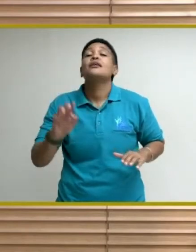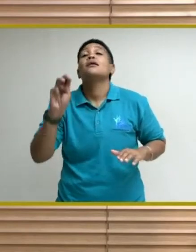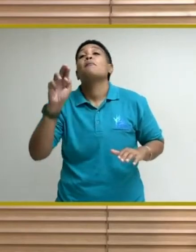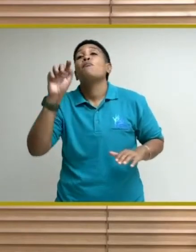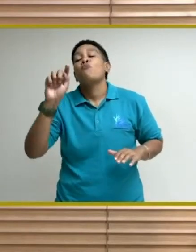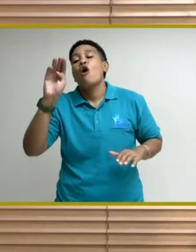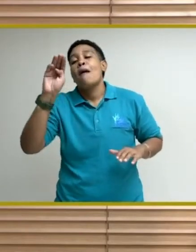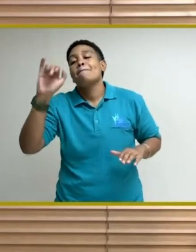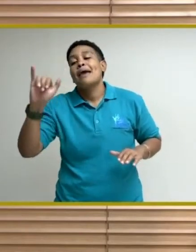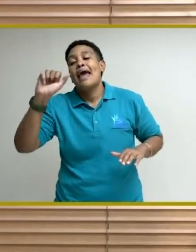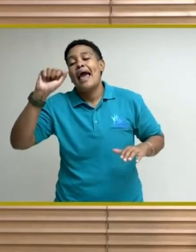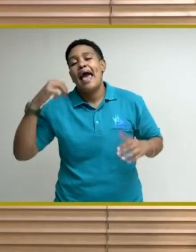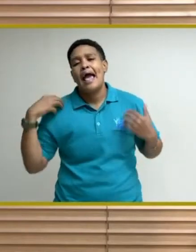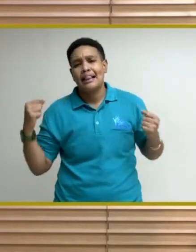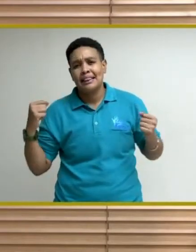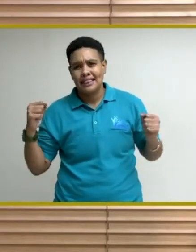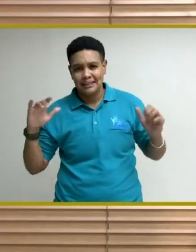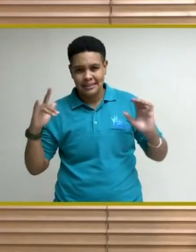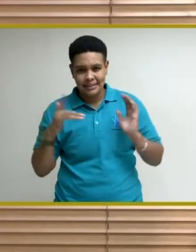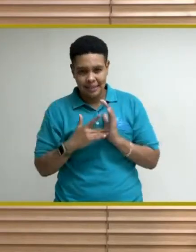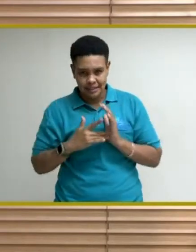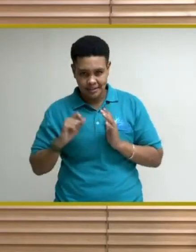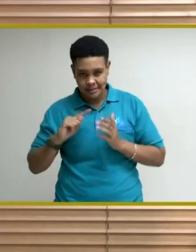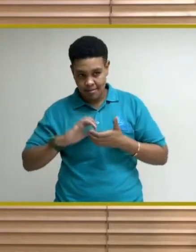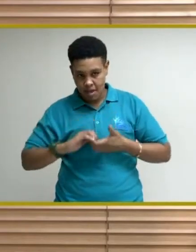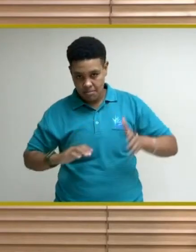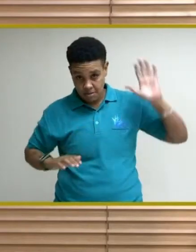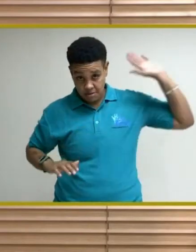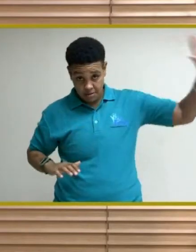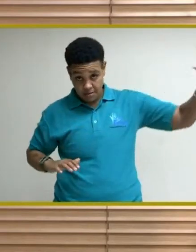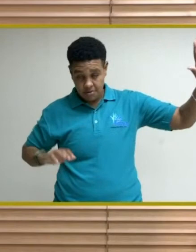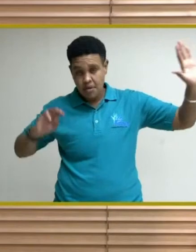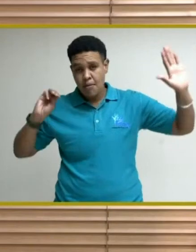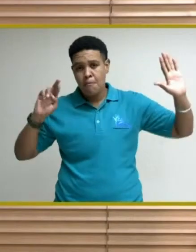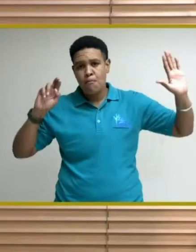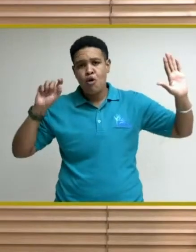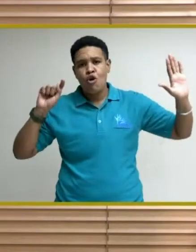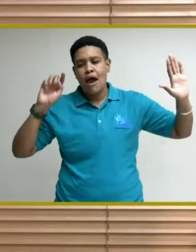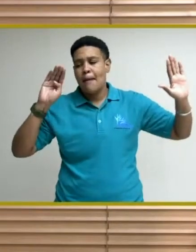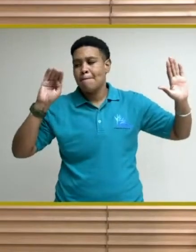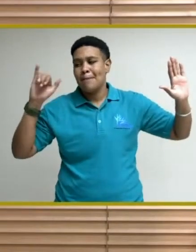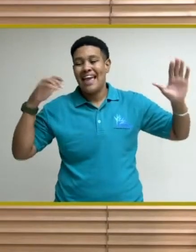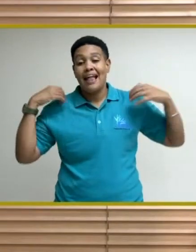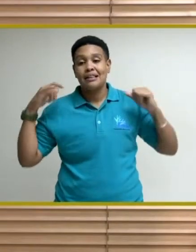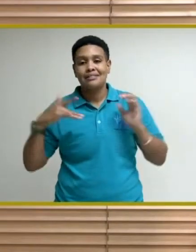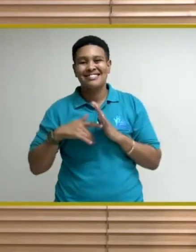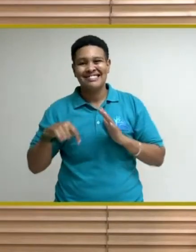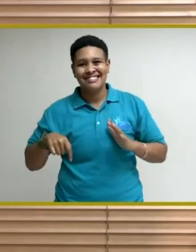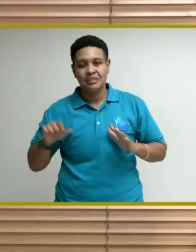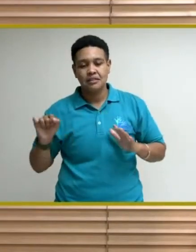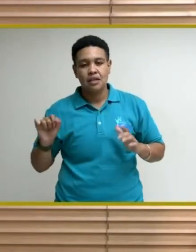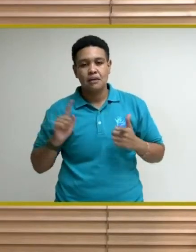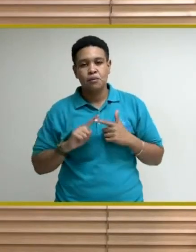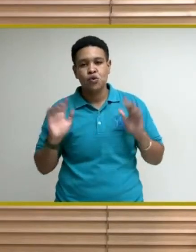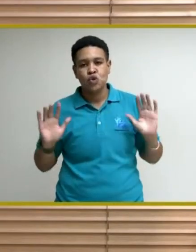Center. That's Morant Bay Health Center this Saturday and